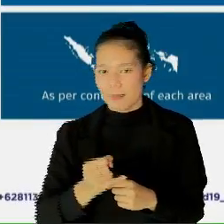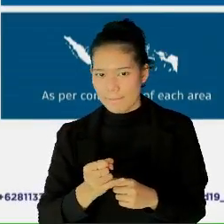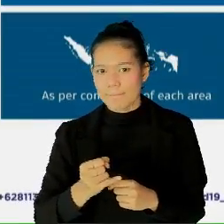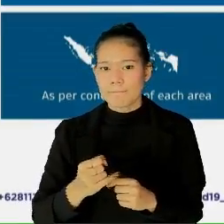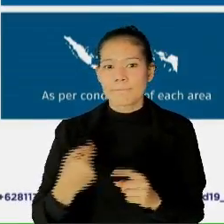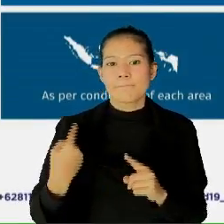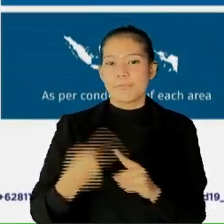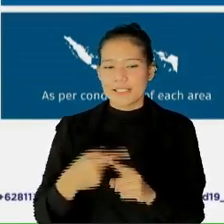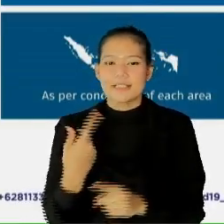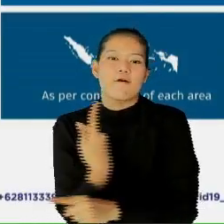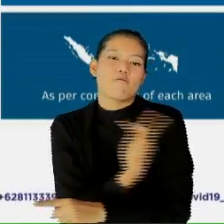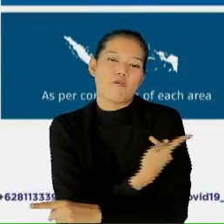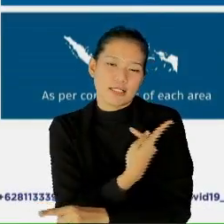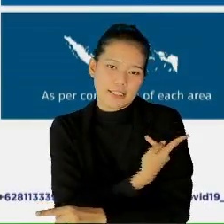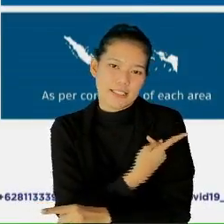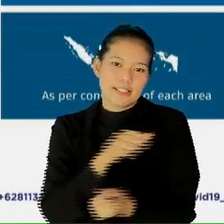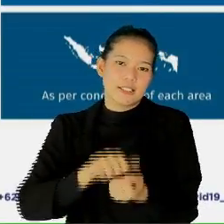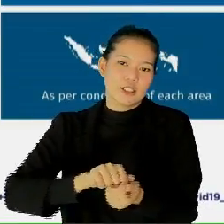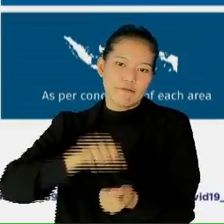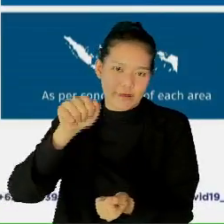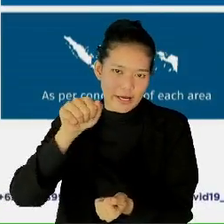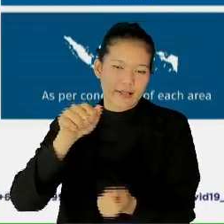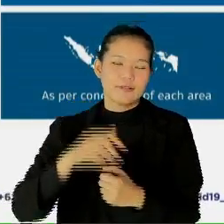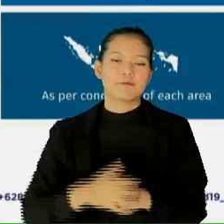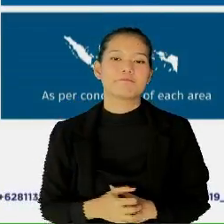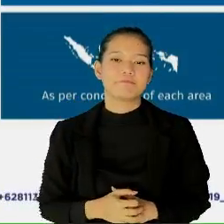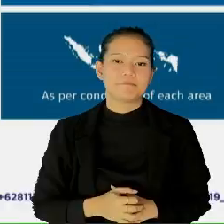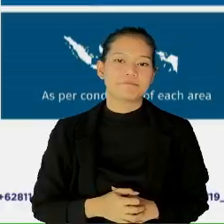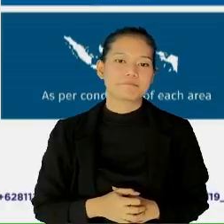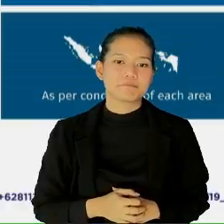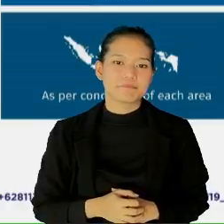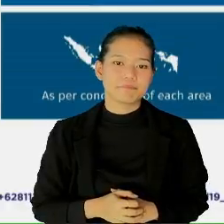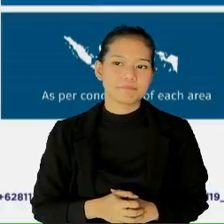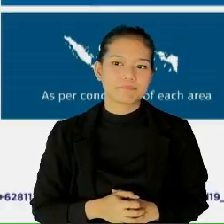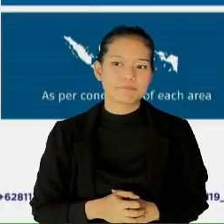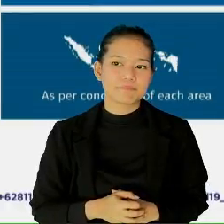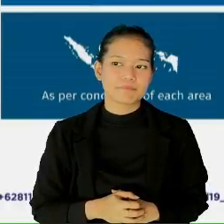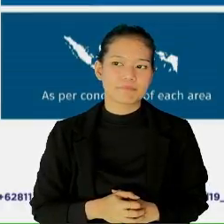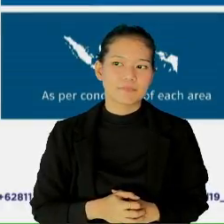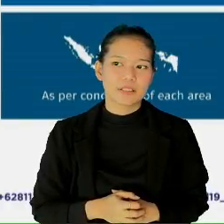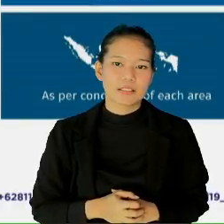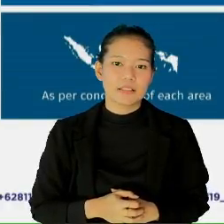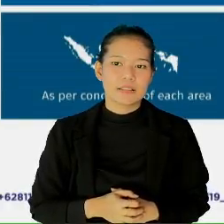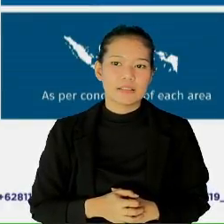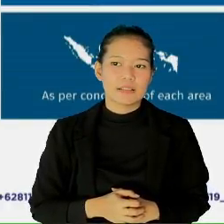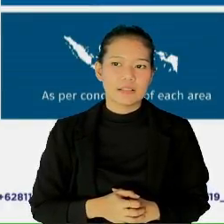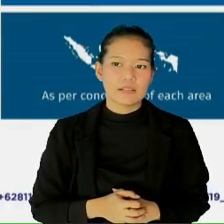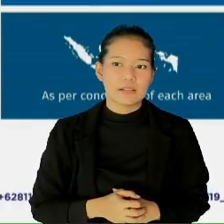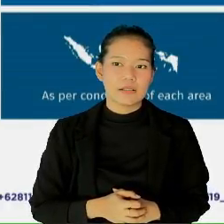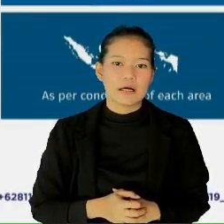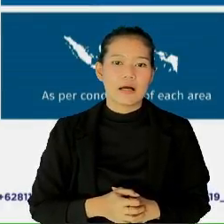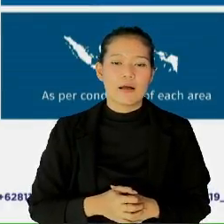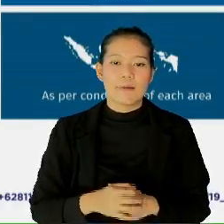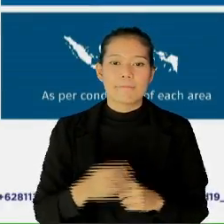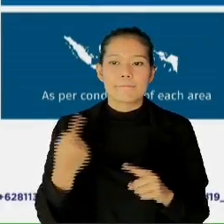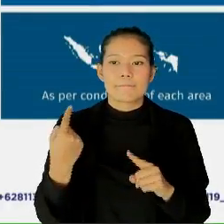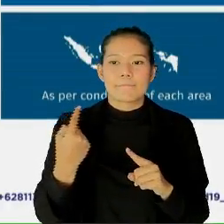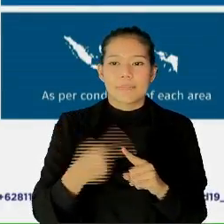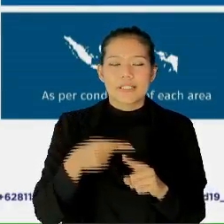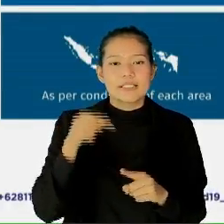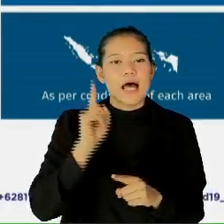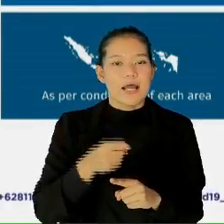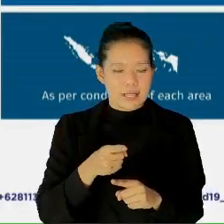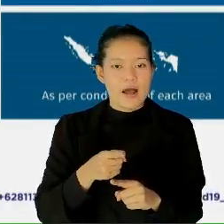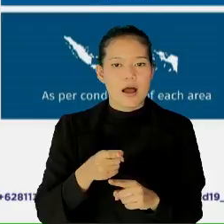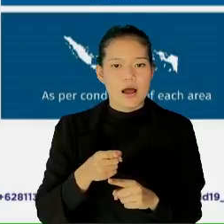complete vaccination and show certificate as a proof. Making COVID-19 negative result mandatory